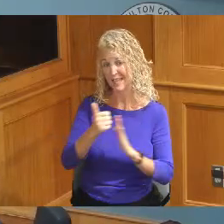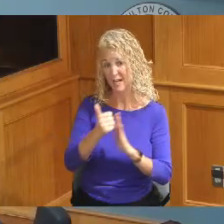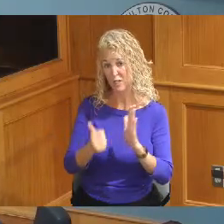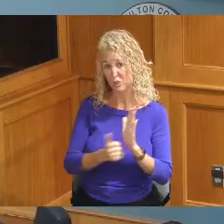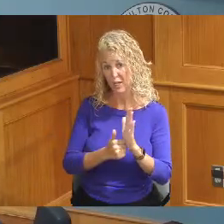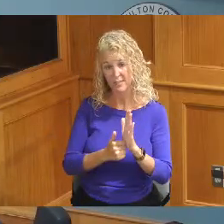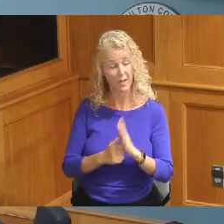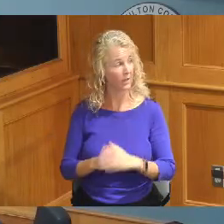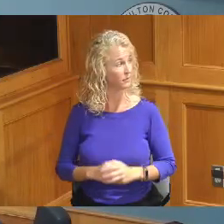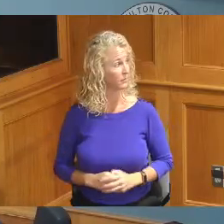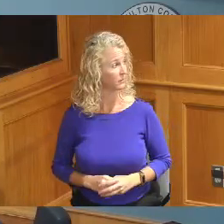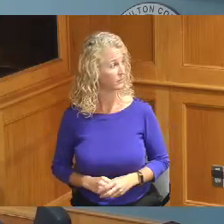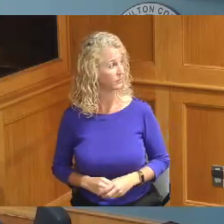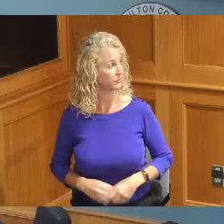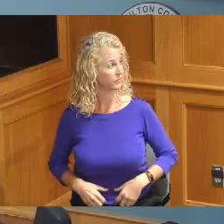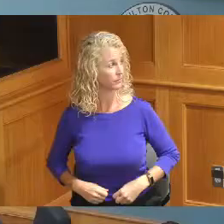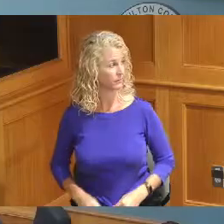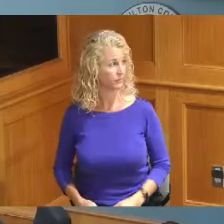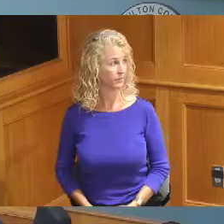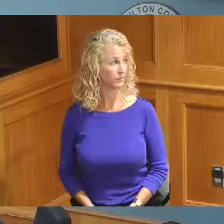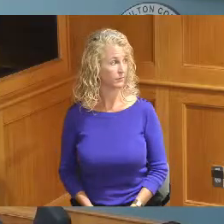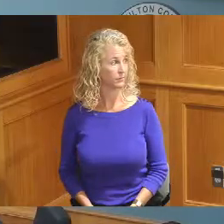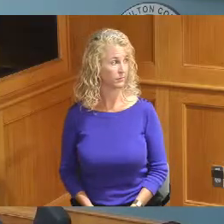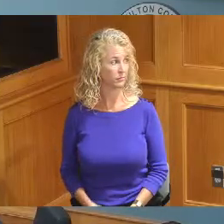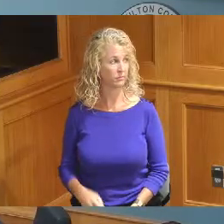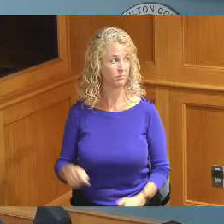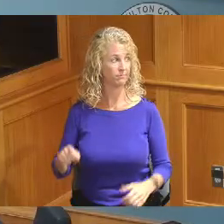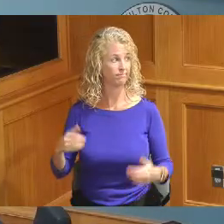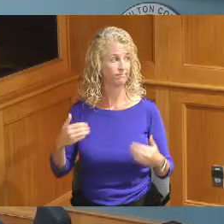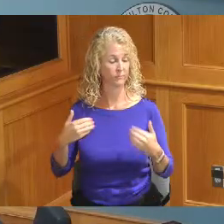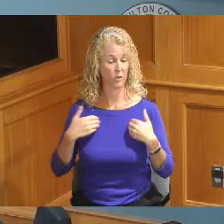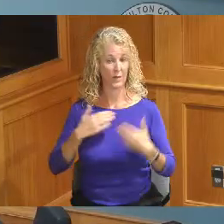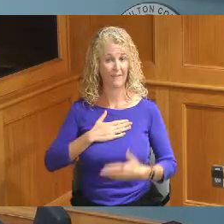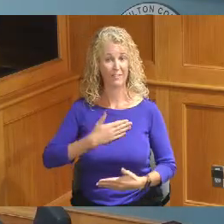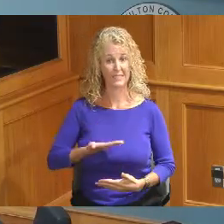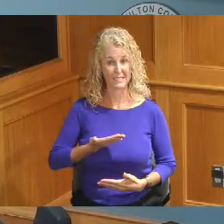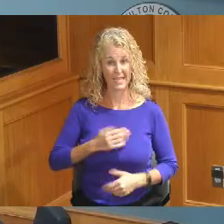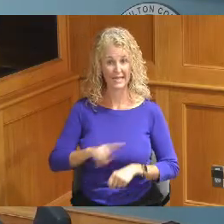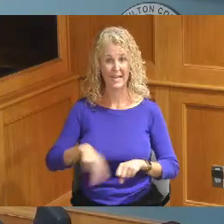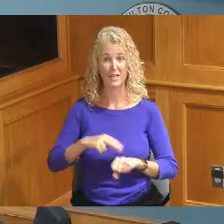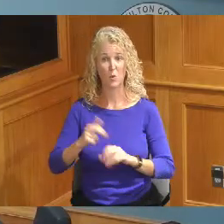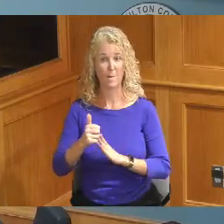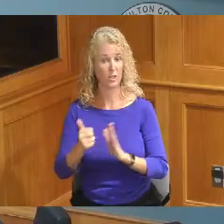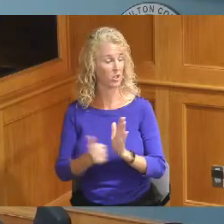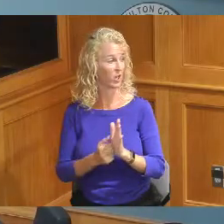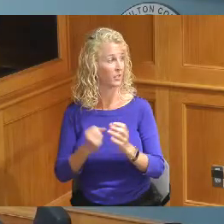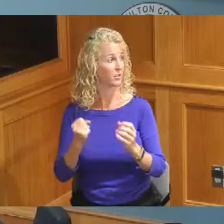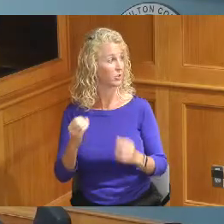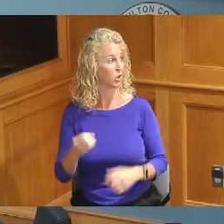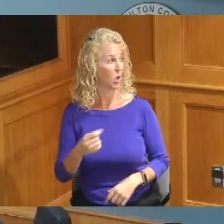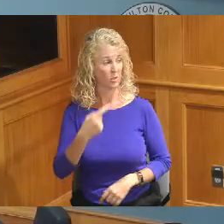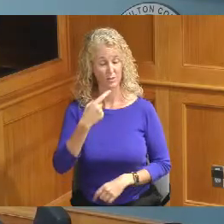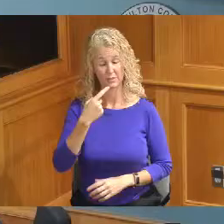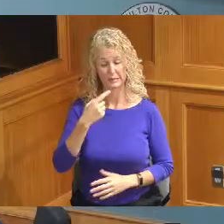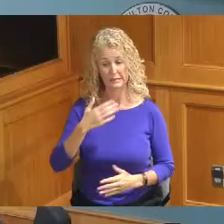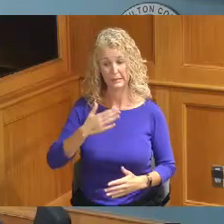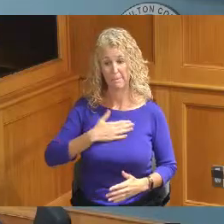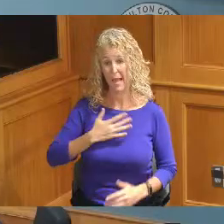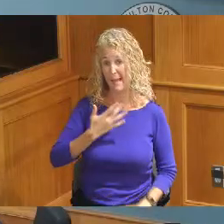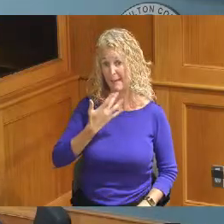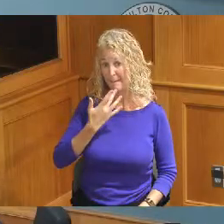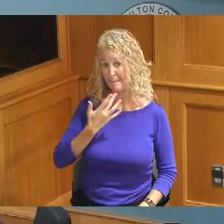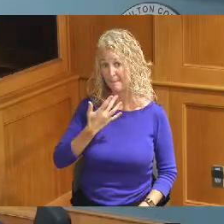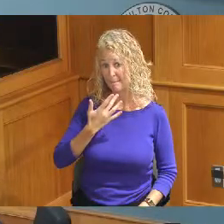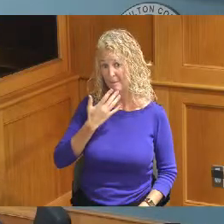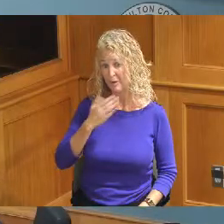defer to you, Madam President. Well, we've got a consent and we've got some things on the regular agenda too. So why don't we, Commissioners, my preference would be to go to